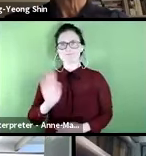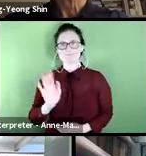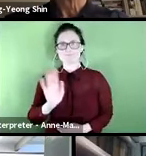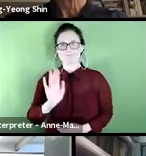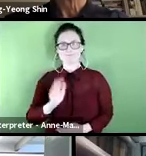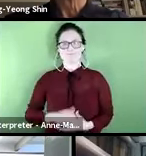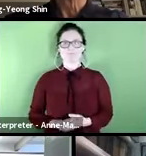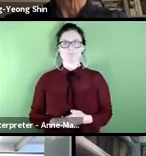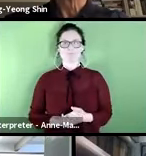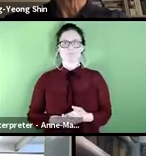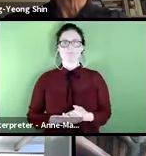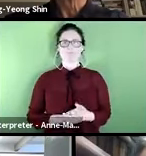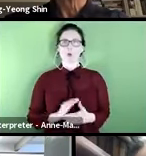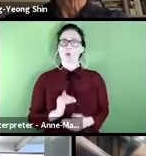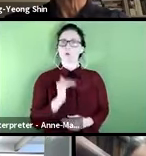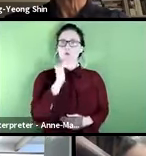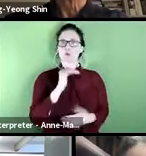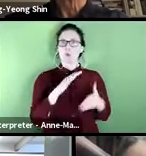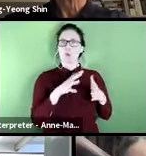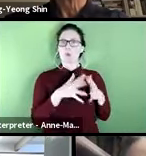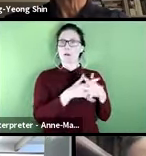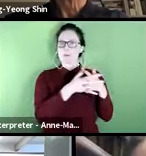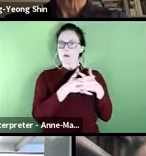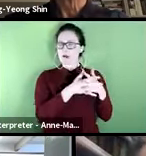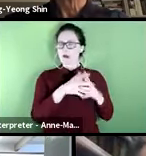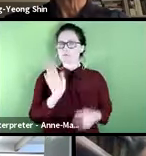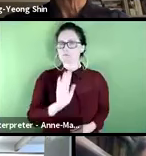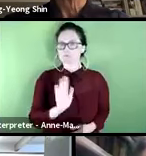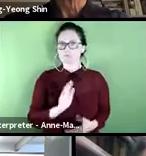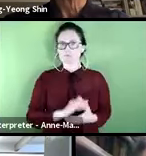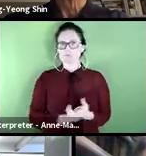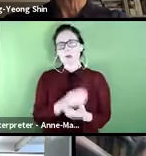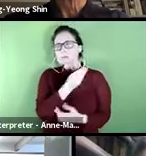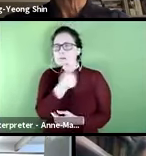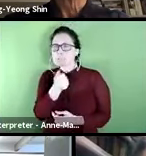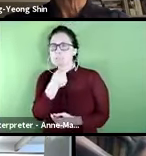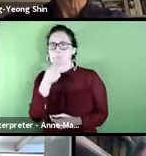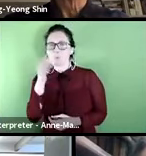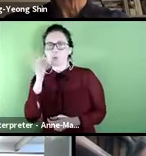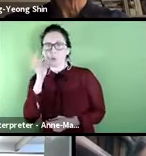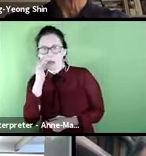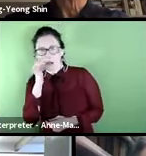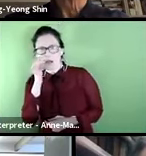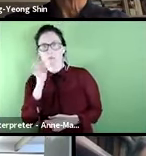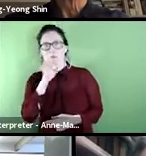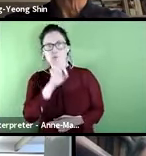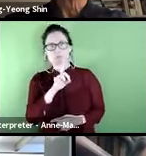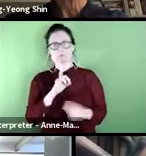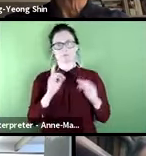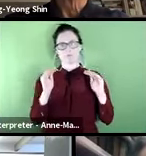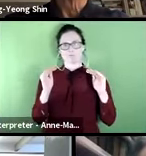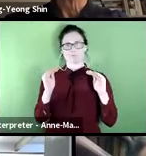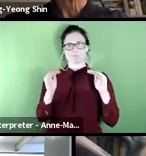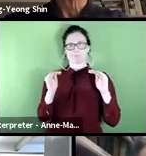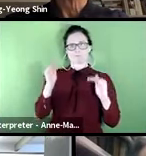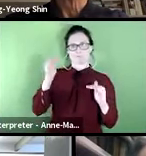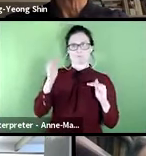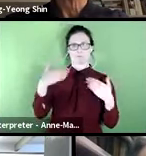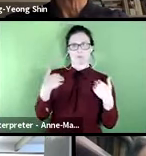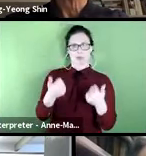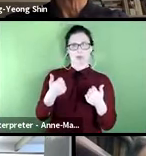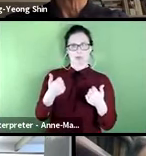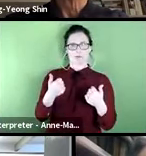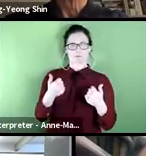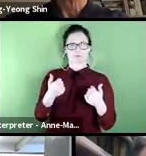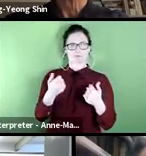North America, with the exception of the first paper, which will frame some of the debates around wealth inequality. So we're really thrilled